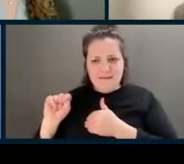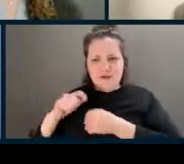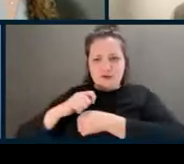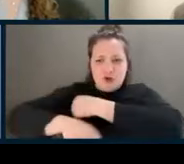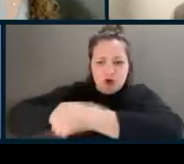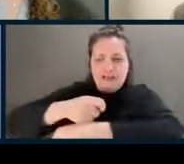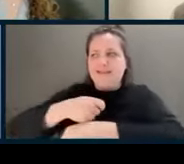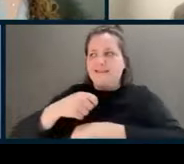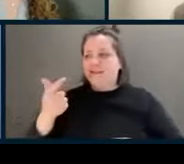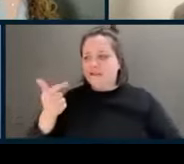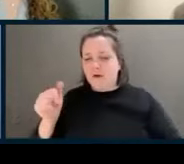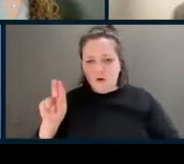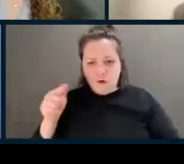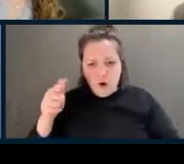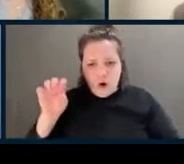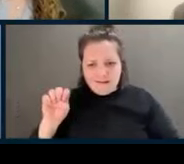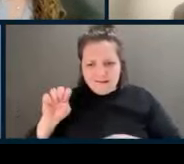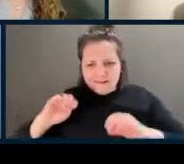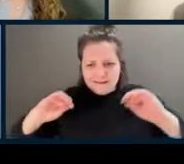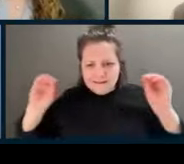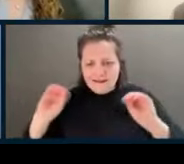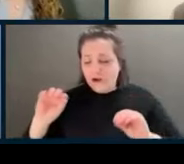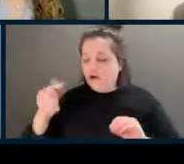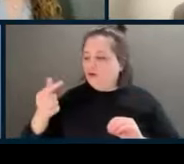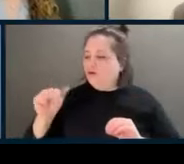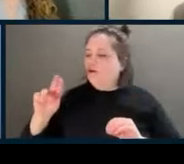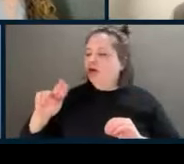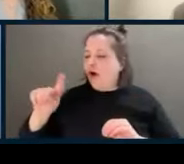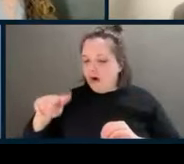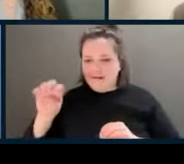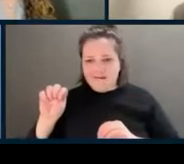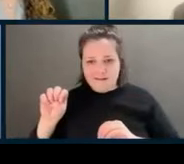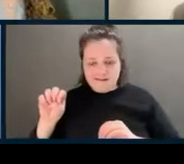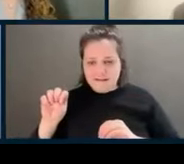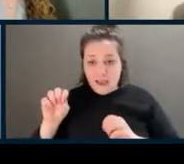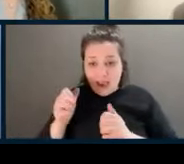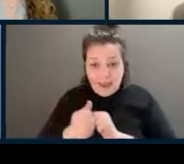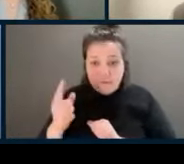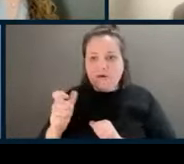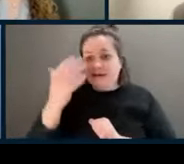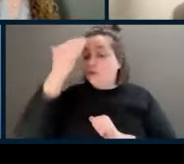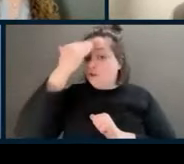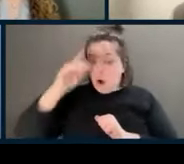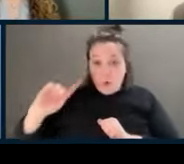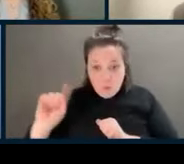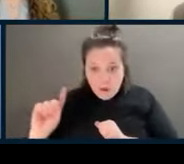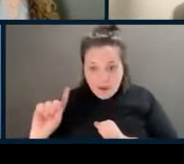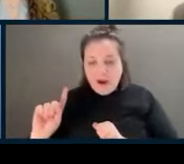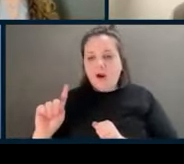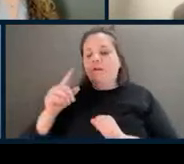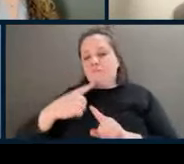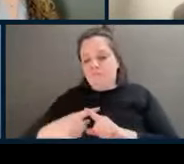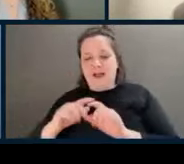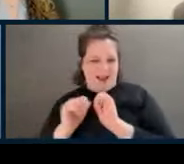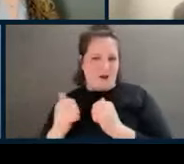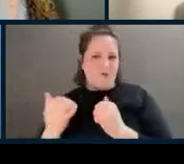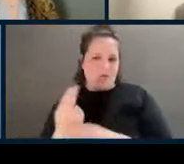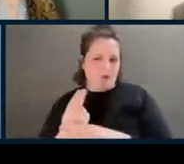gauze, things of that nature, and that everyone knows where they are. And so they could run to them. God forbid they would need to use them. So those are my